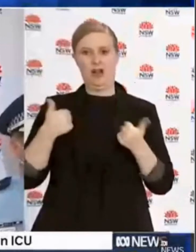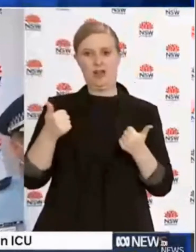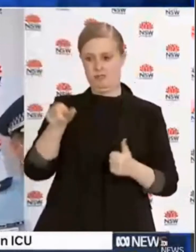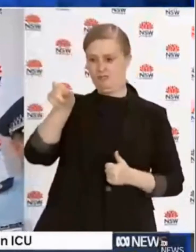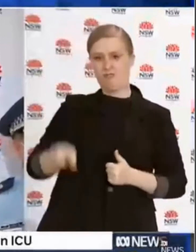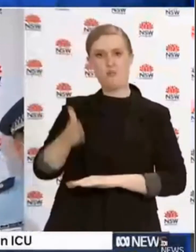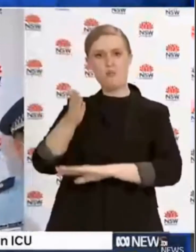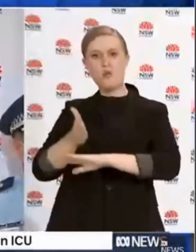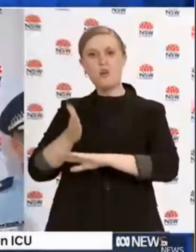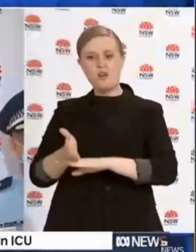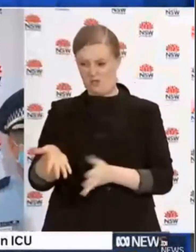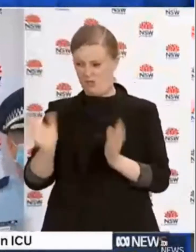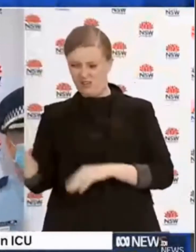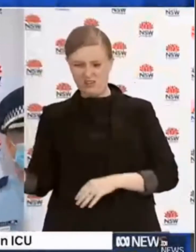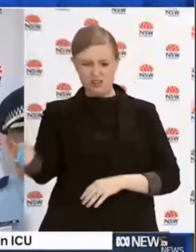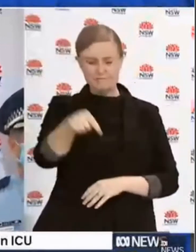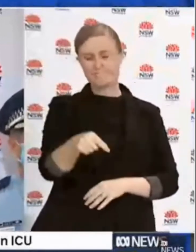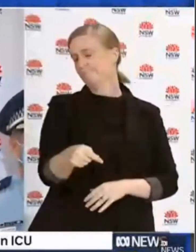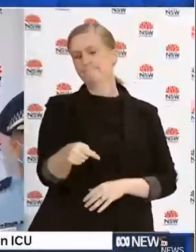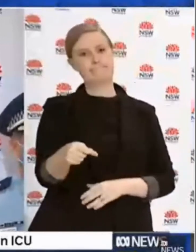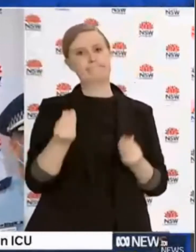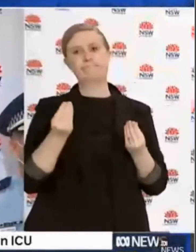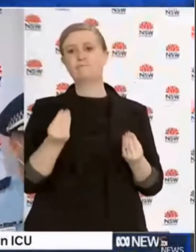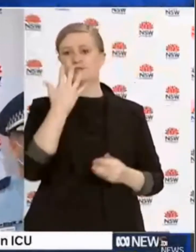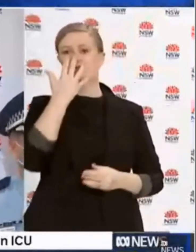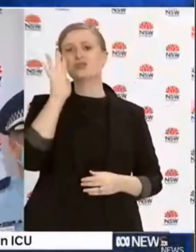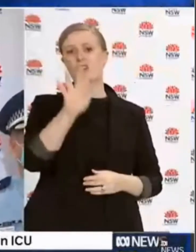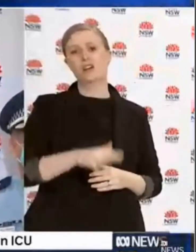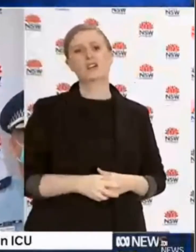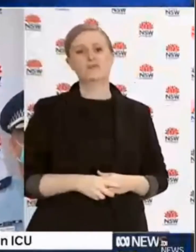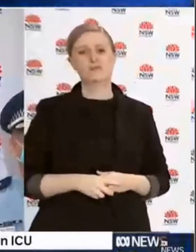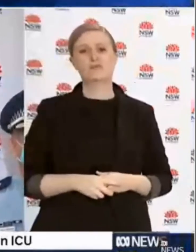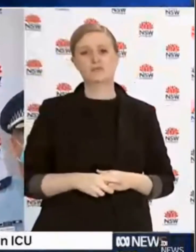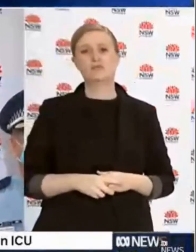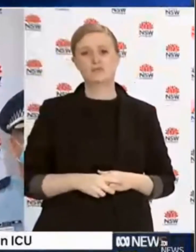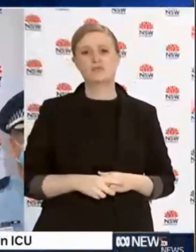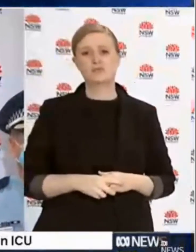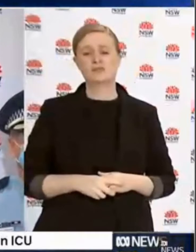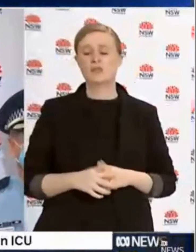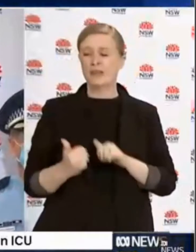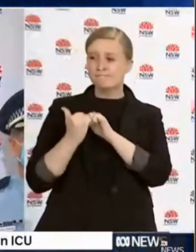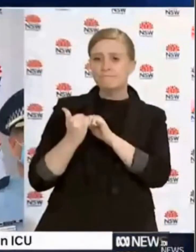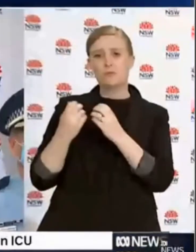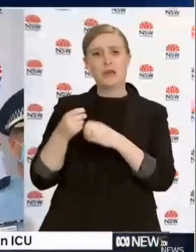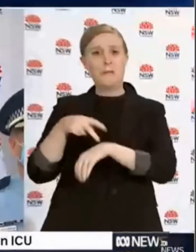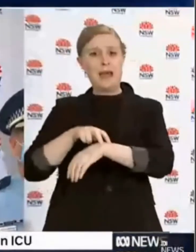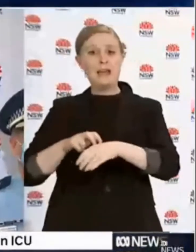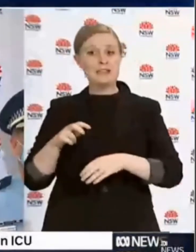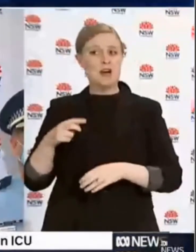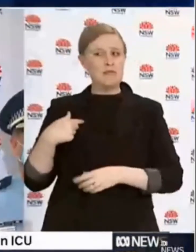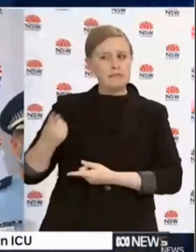currently continuing with both health and the police. I understand there was 1 paramedic and I